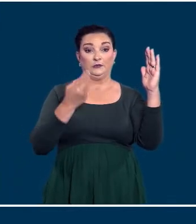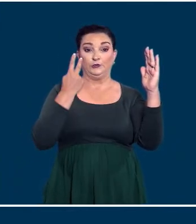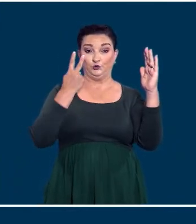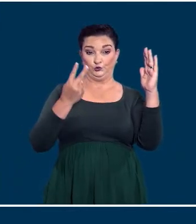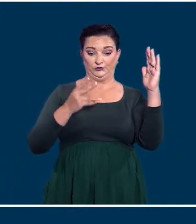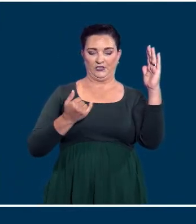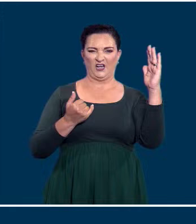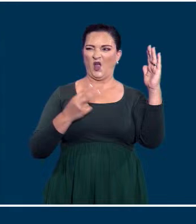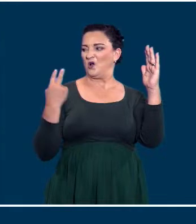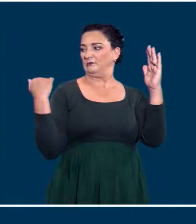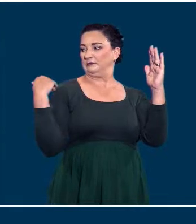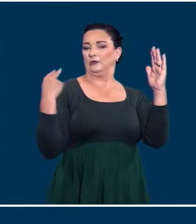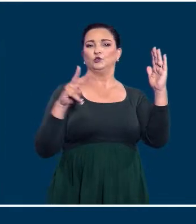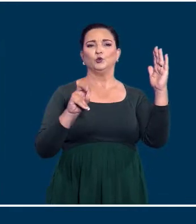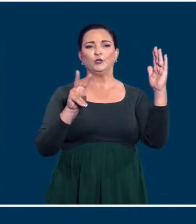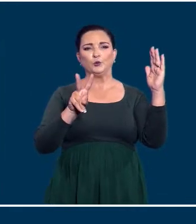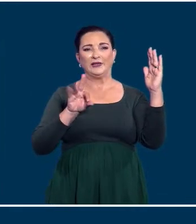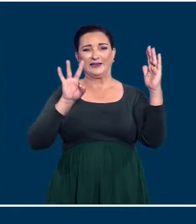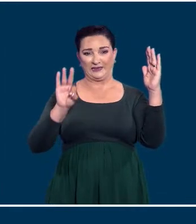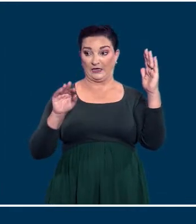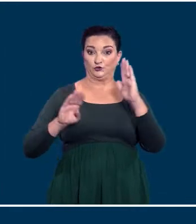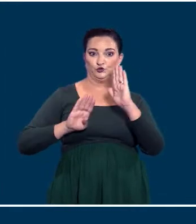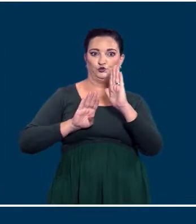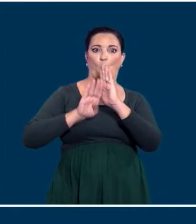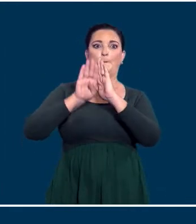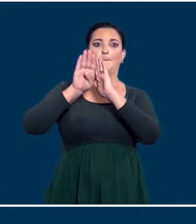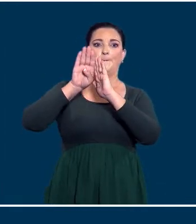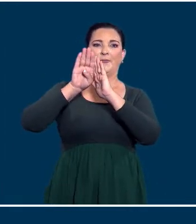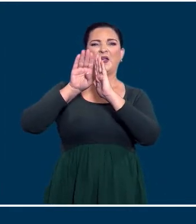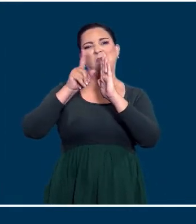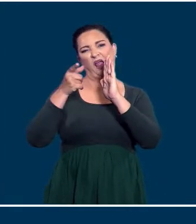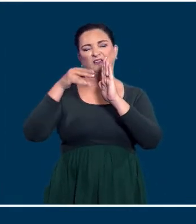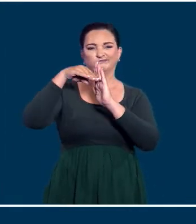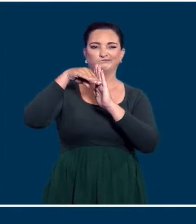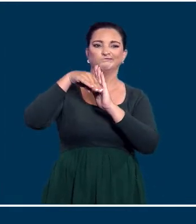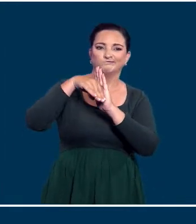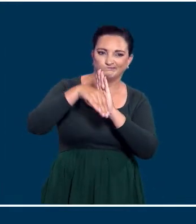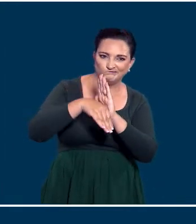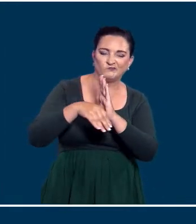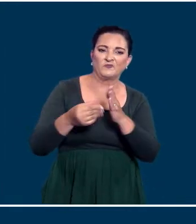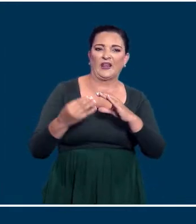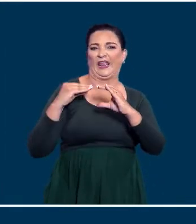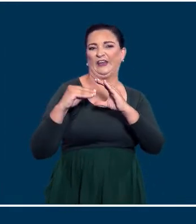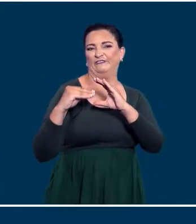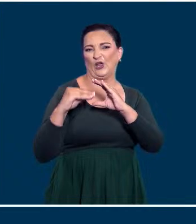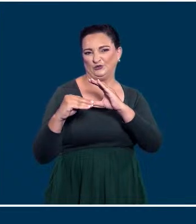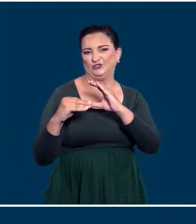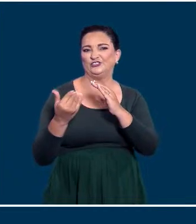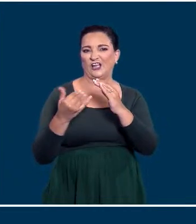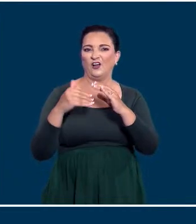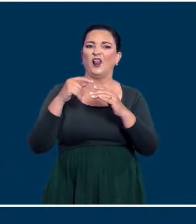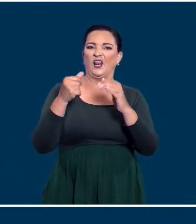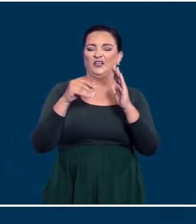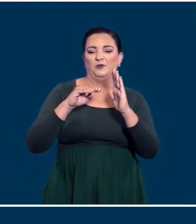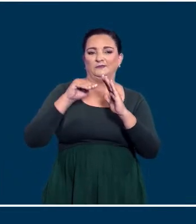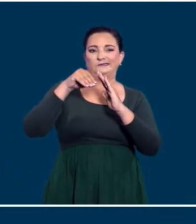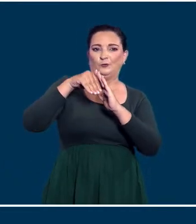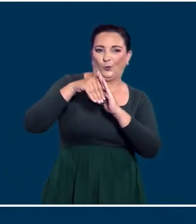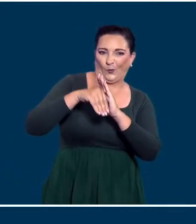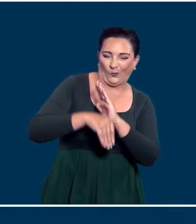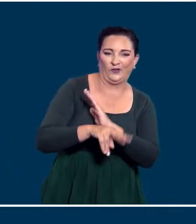middle of 2023 and then continues to weaken in its inflationary impulse through into